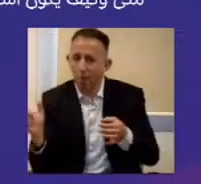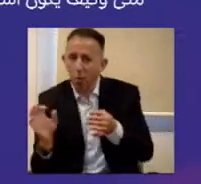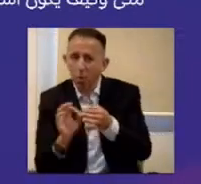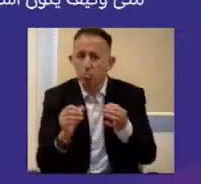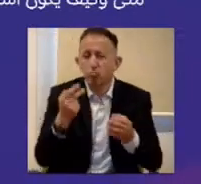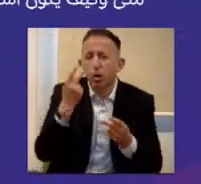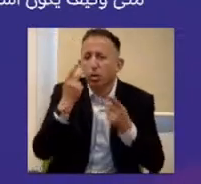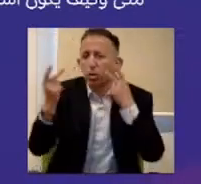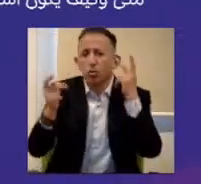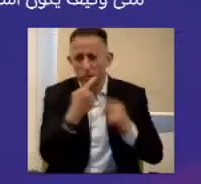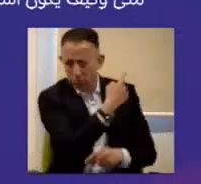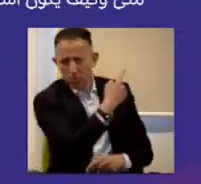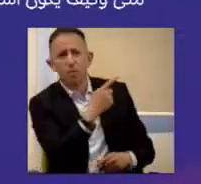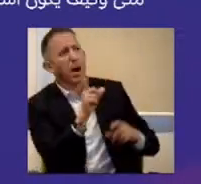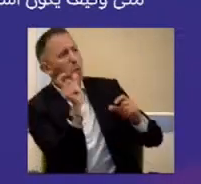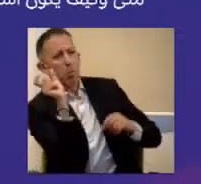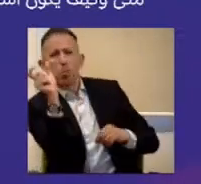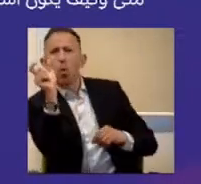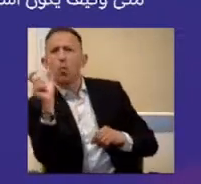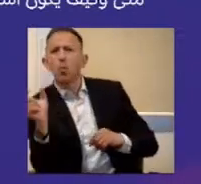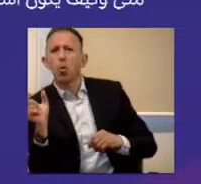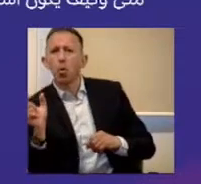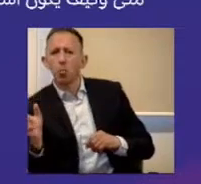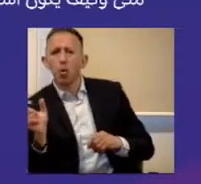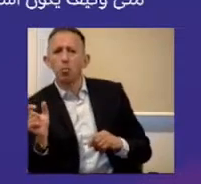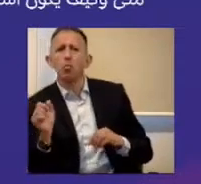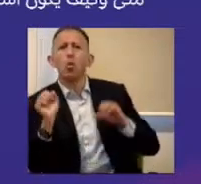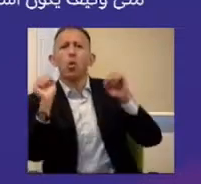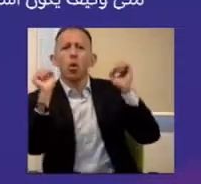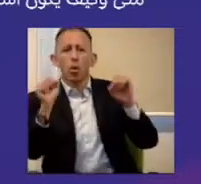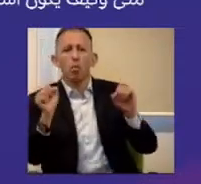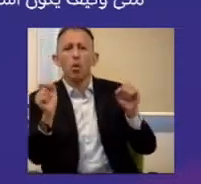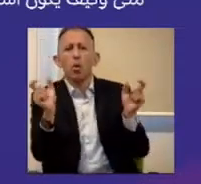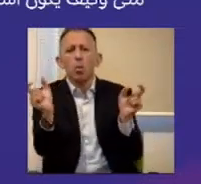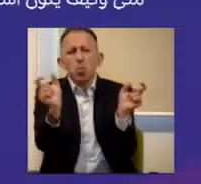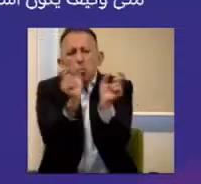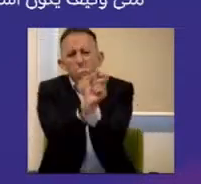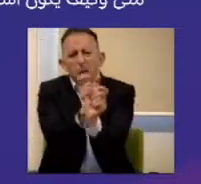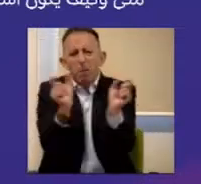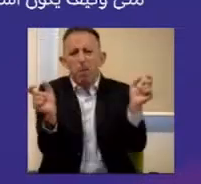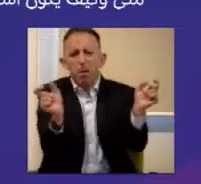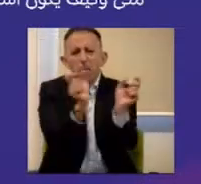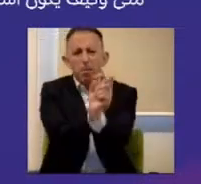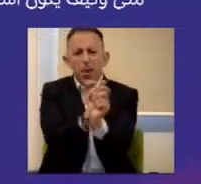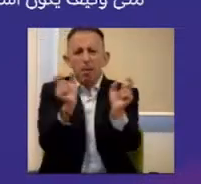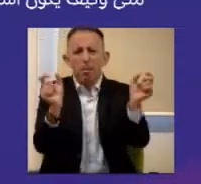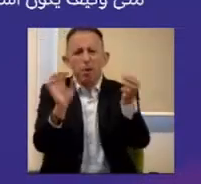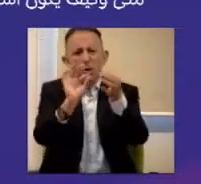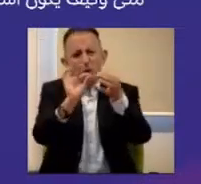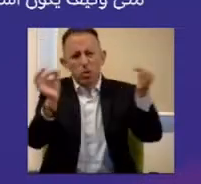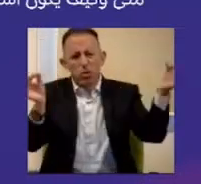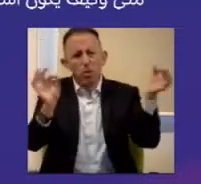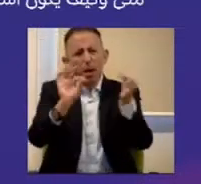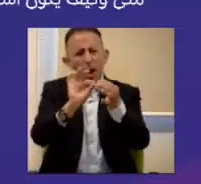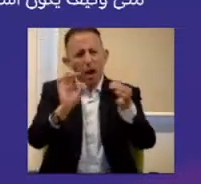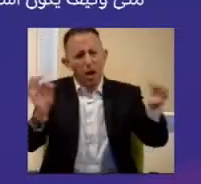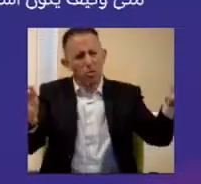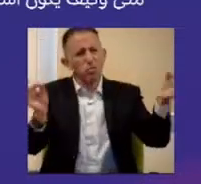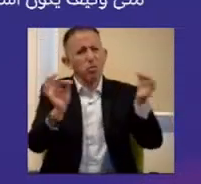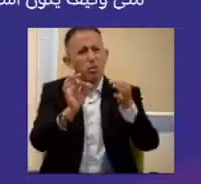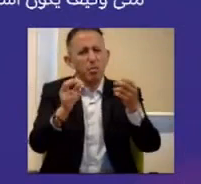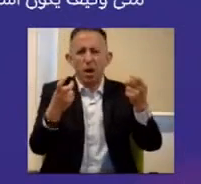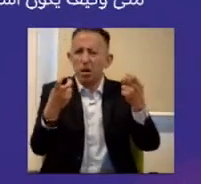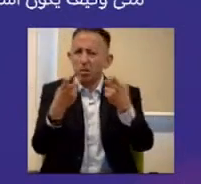similar words such as alligator and crocodile close nearby, and here a number of mammals and